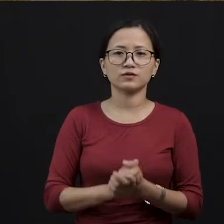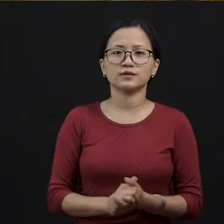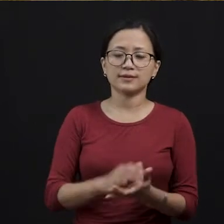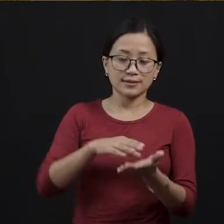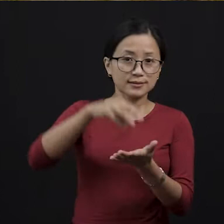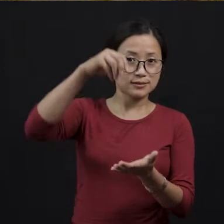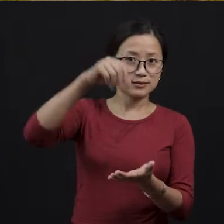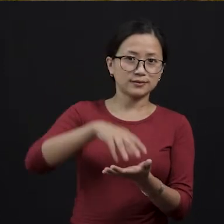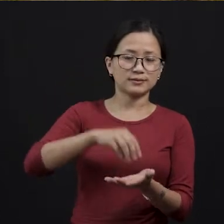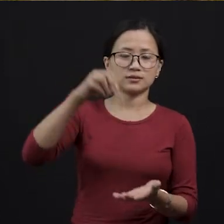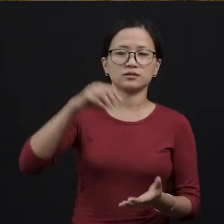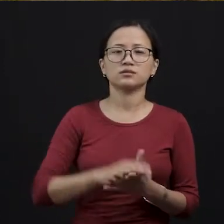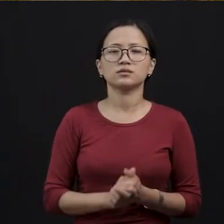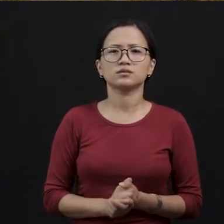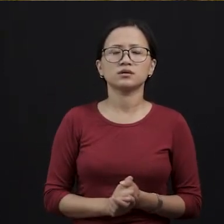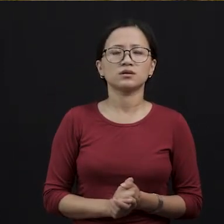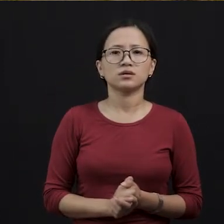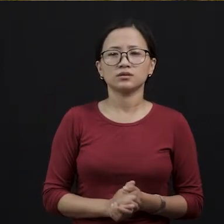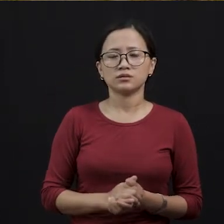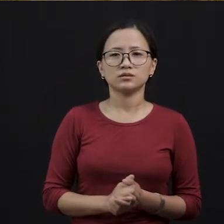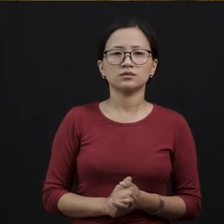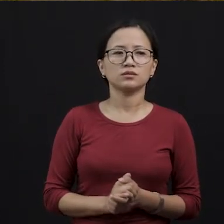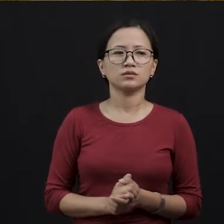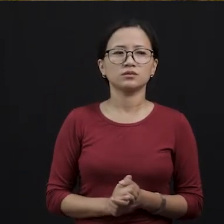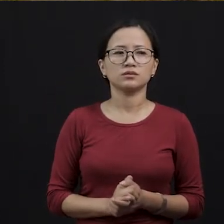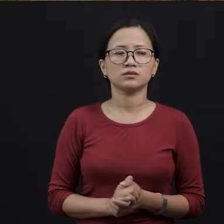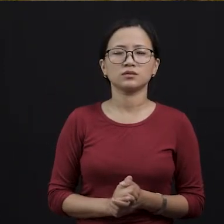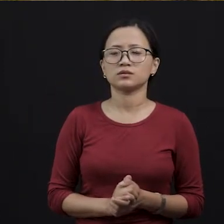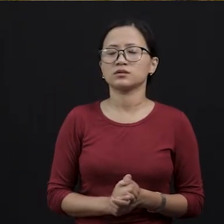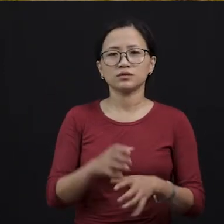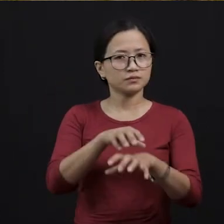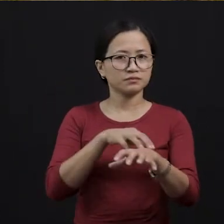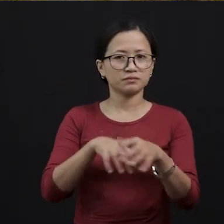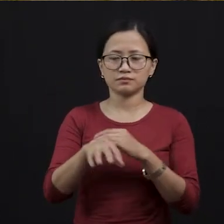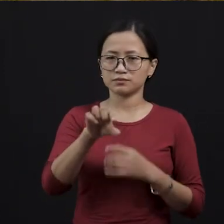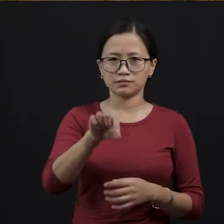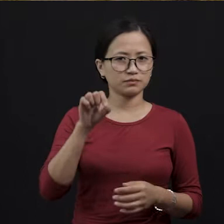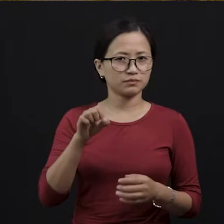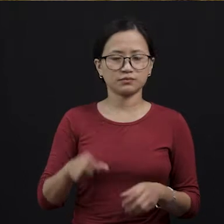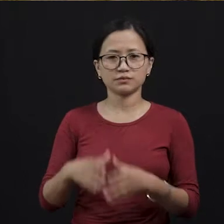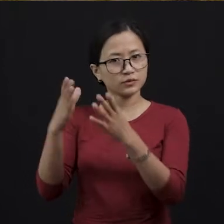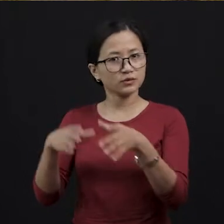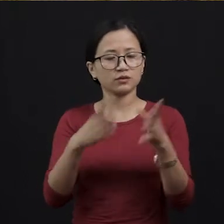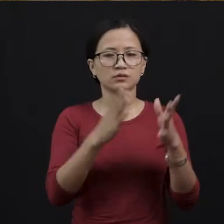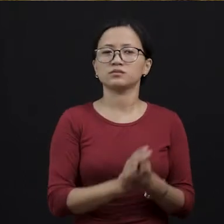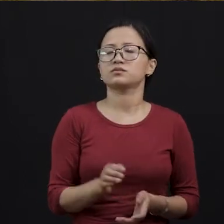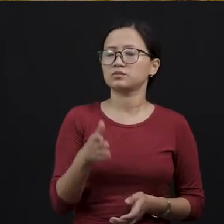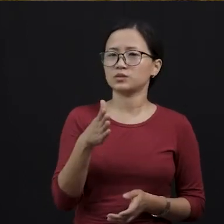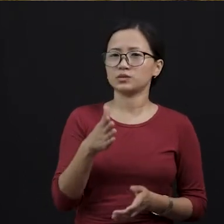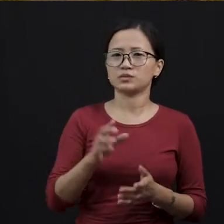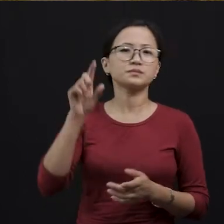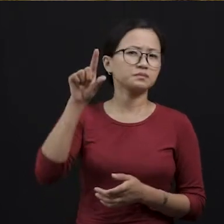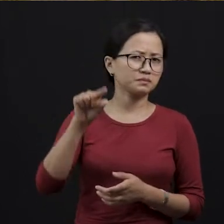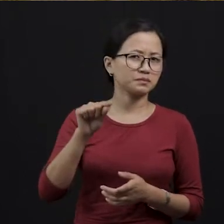children? So, in the desert, you will find, you won't find the animals that you find in the forest, in the jungle, no. But